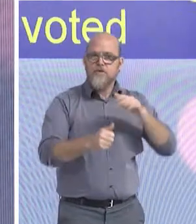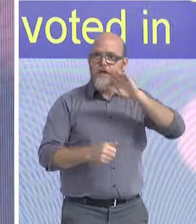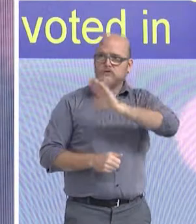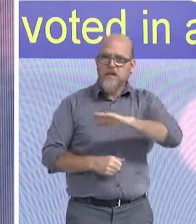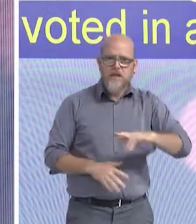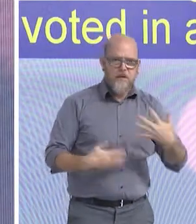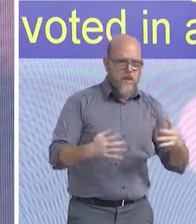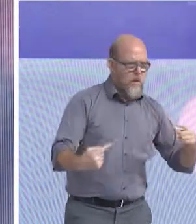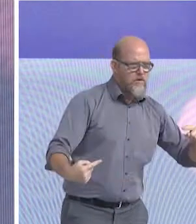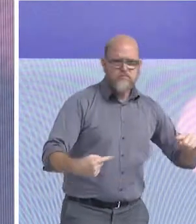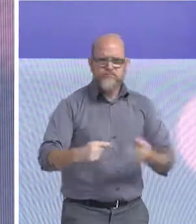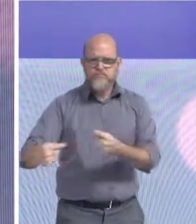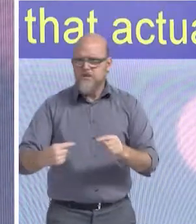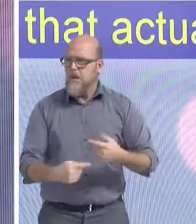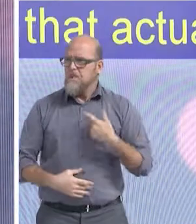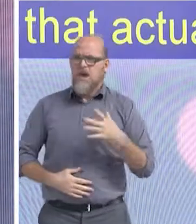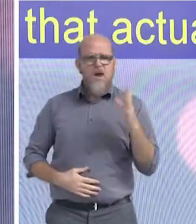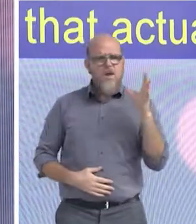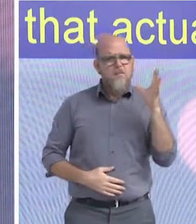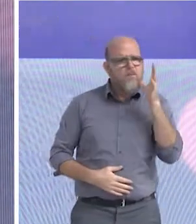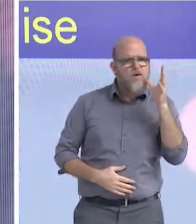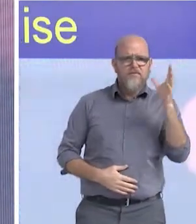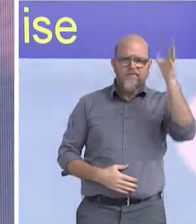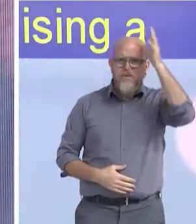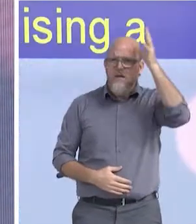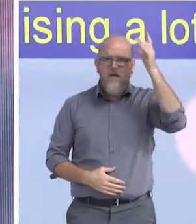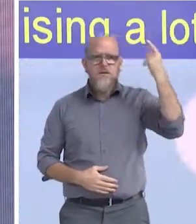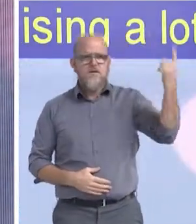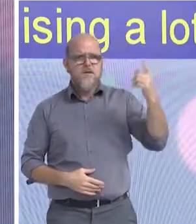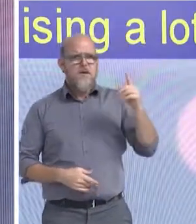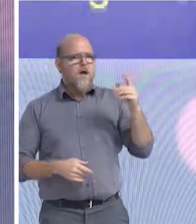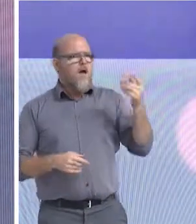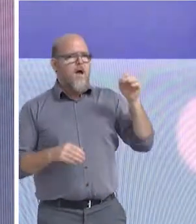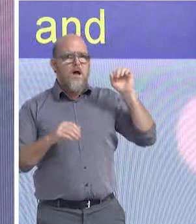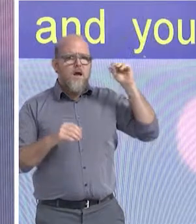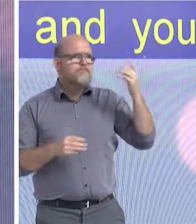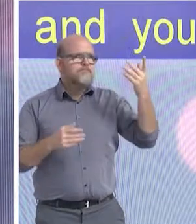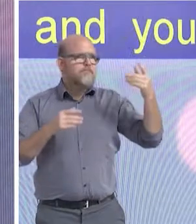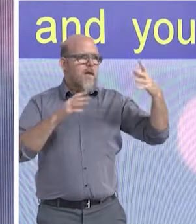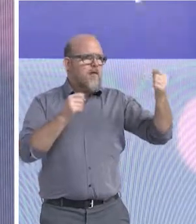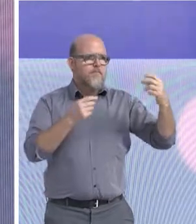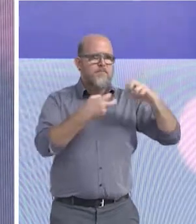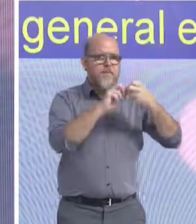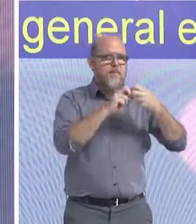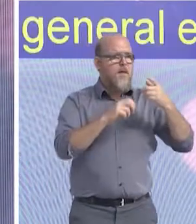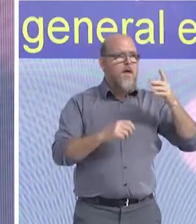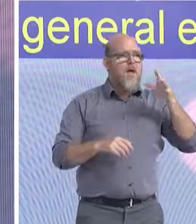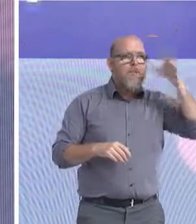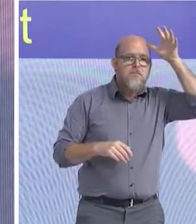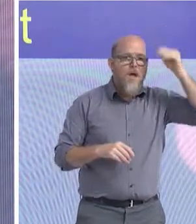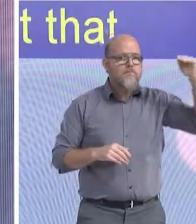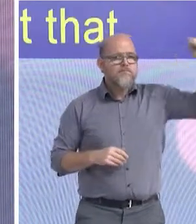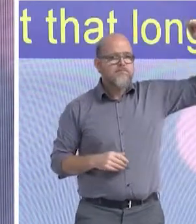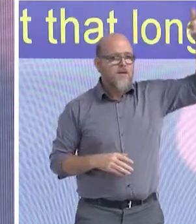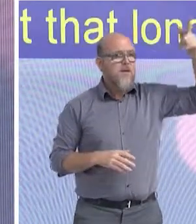actually ended up galvanising a lot of them politically. And you saw that when the general election was called not that long afterwards, and a lot of them